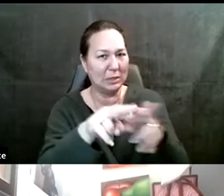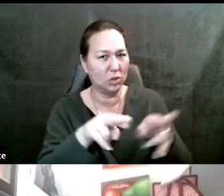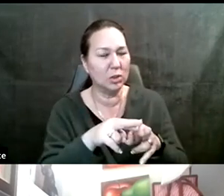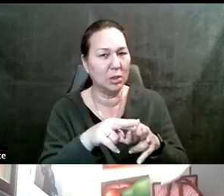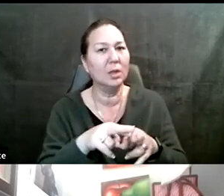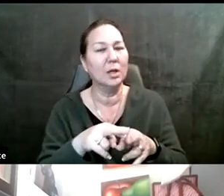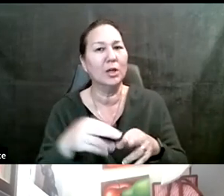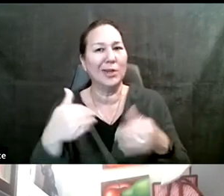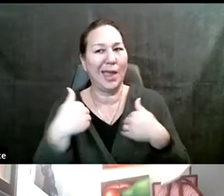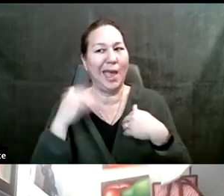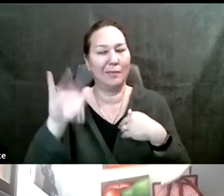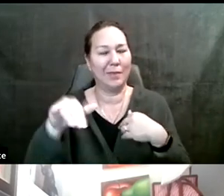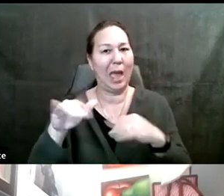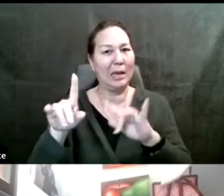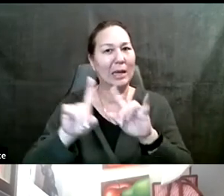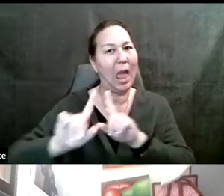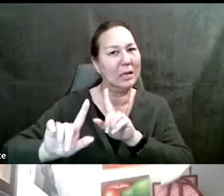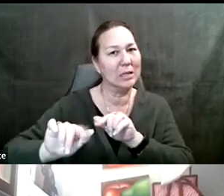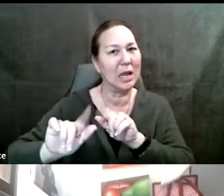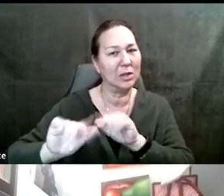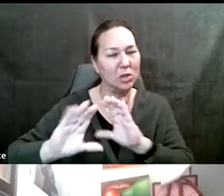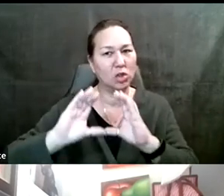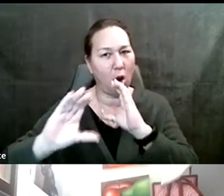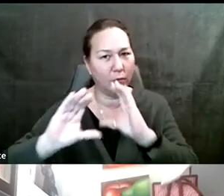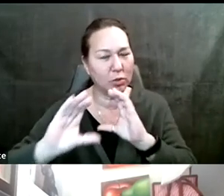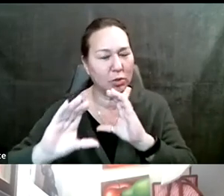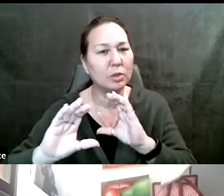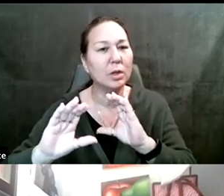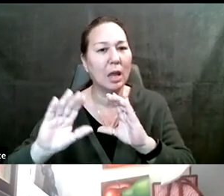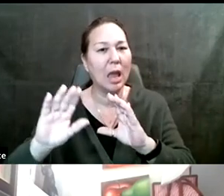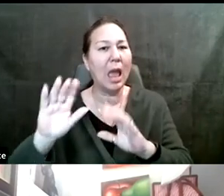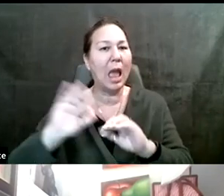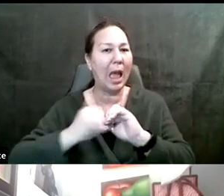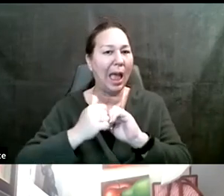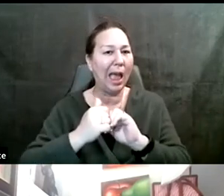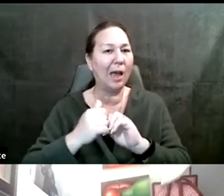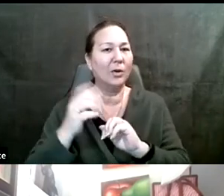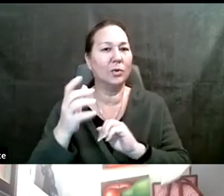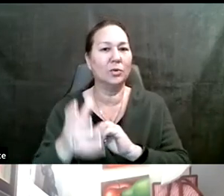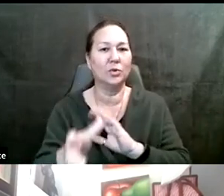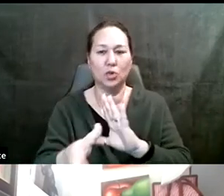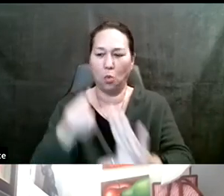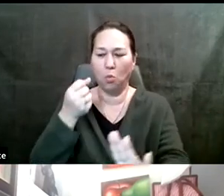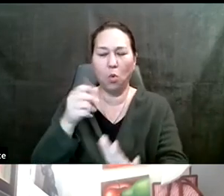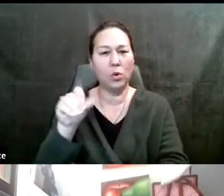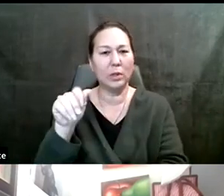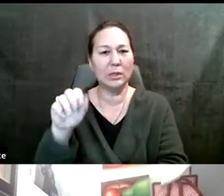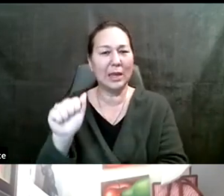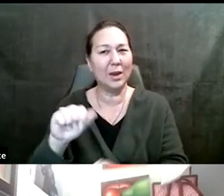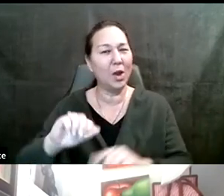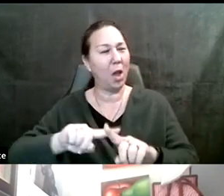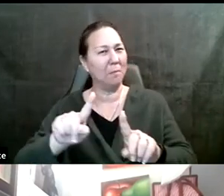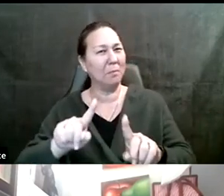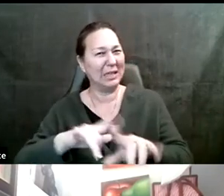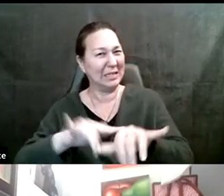of those attendance conversations but gives them a protocol in terms of prompts in terms of how to pull the data but how to approach the conversation in